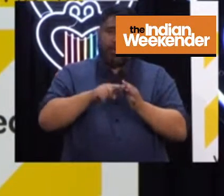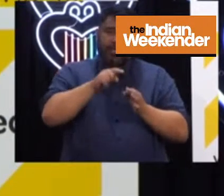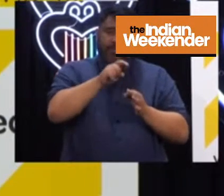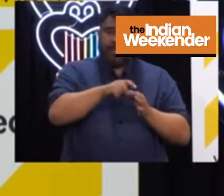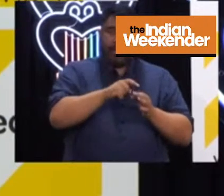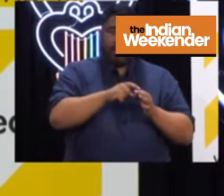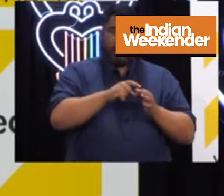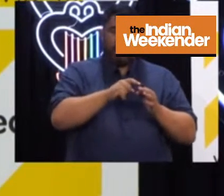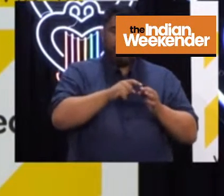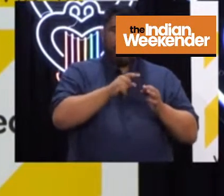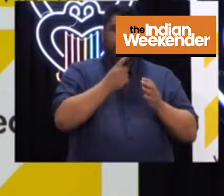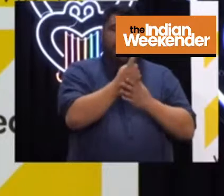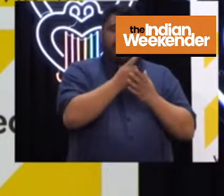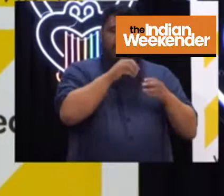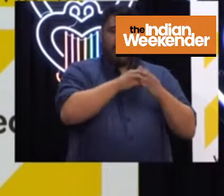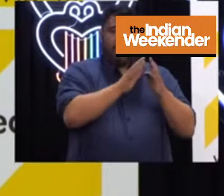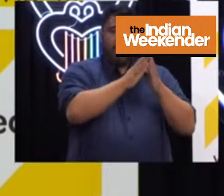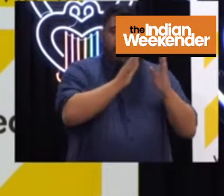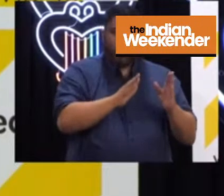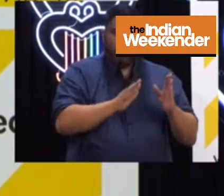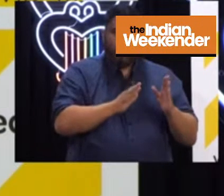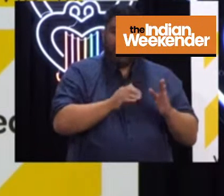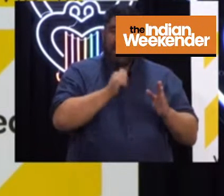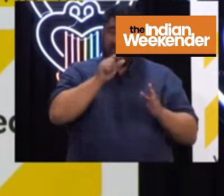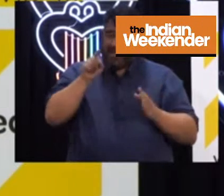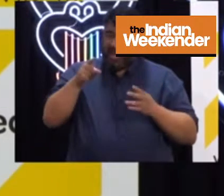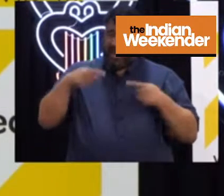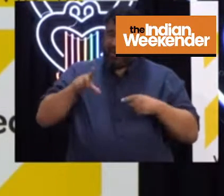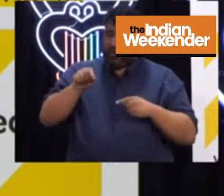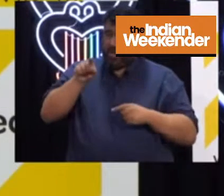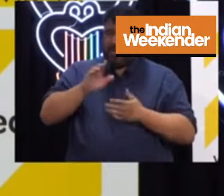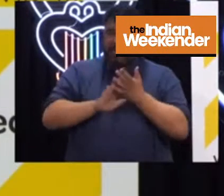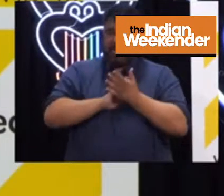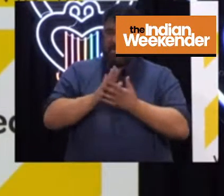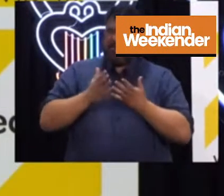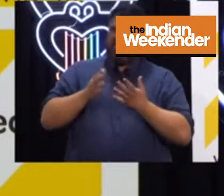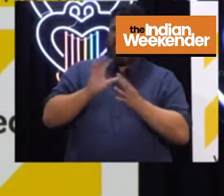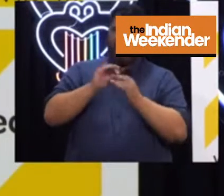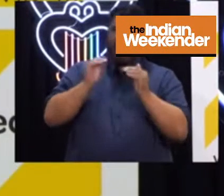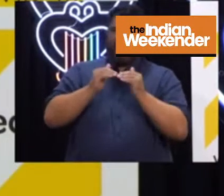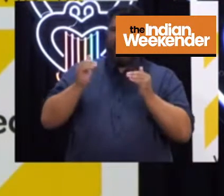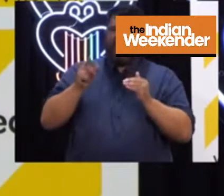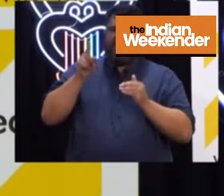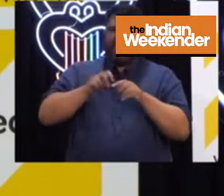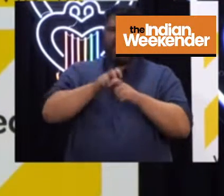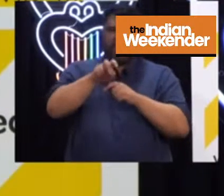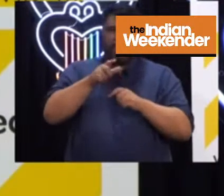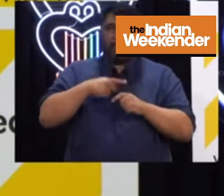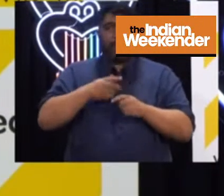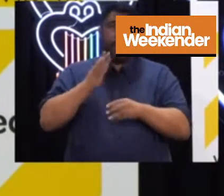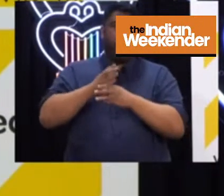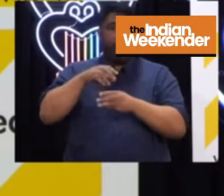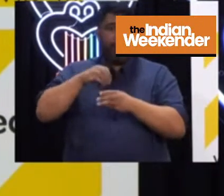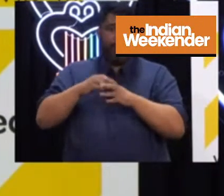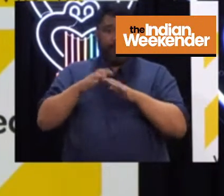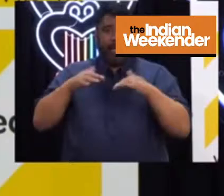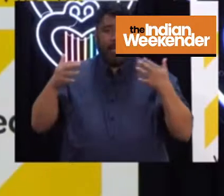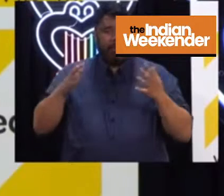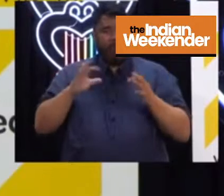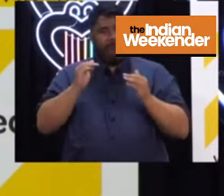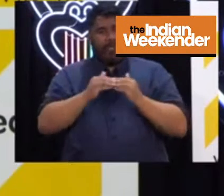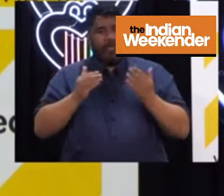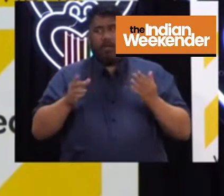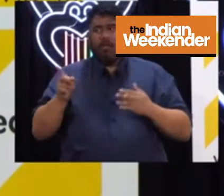about specifically who is able to participate at this stage. We have left open the opportunity or the